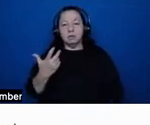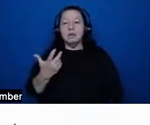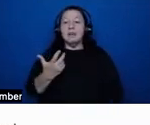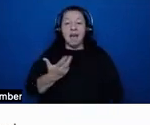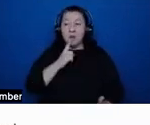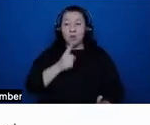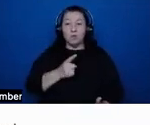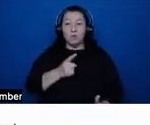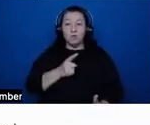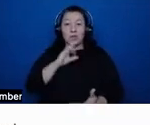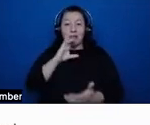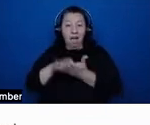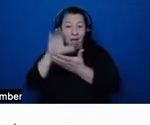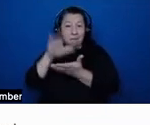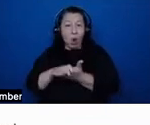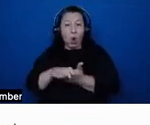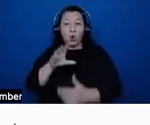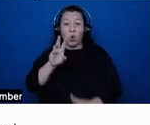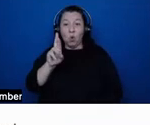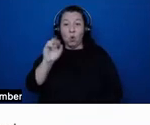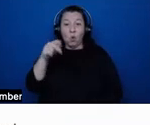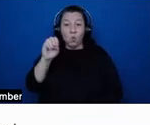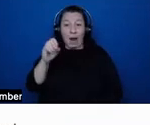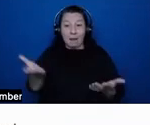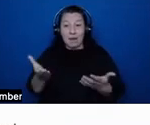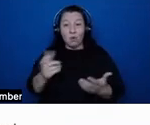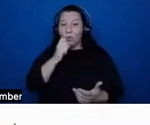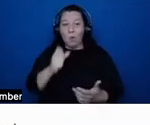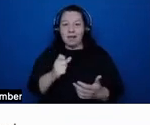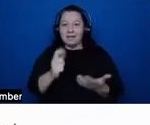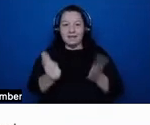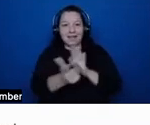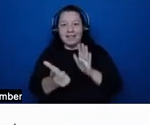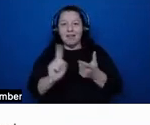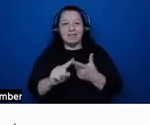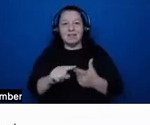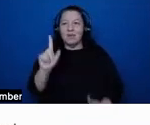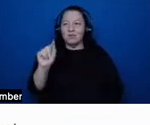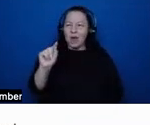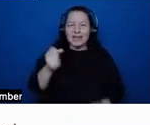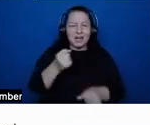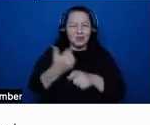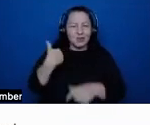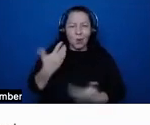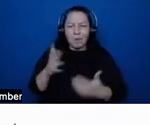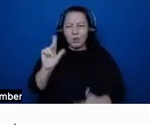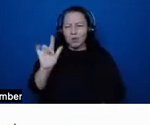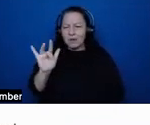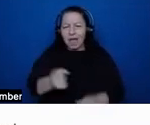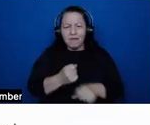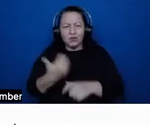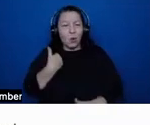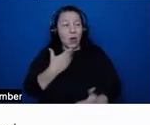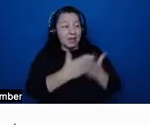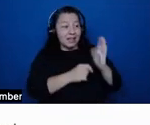least, was not made illegal until 20 years ago, 25 years ago. And in some states and maybe even some tribal codes may